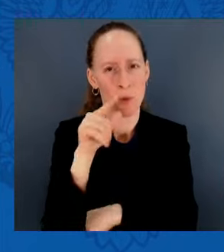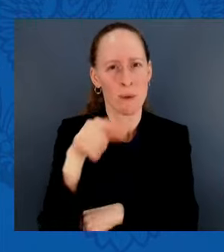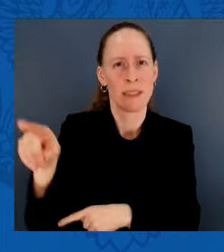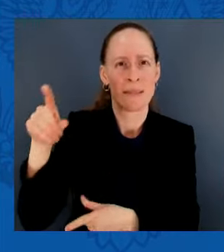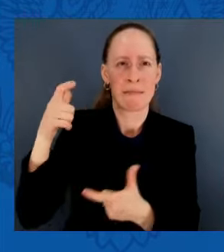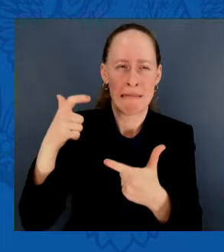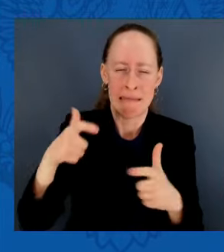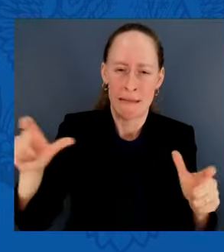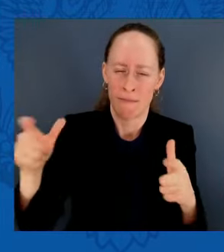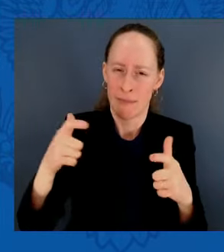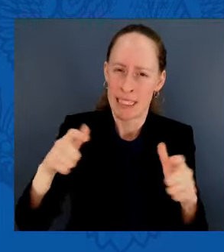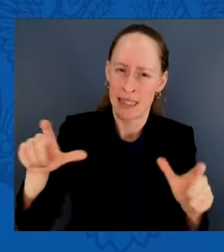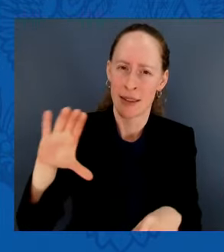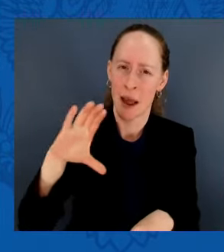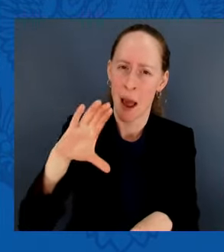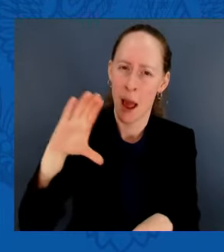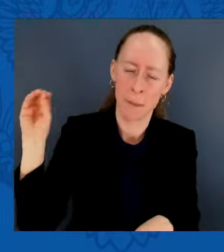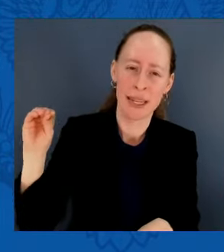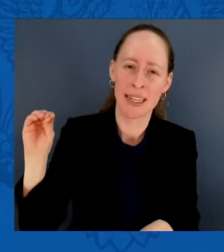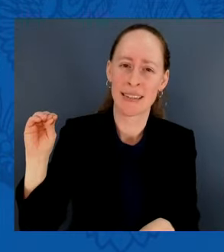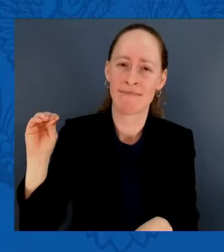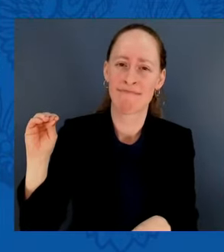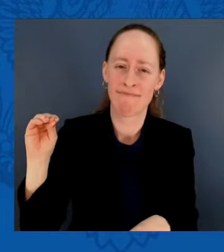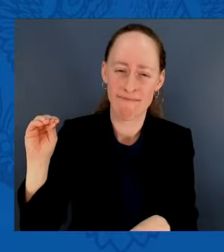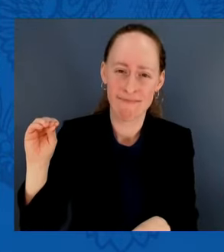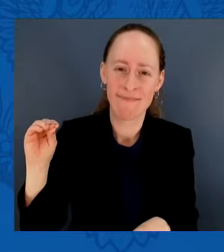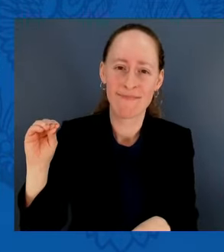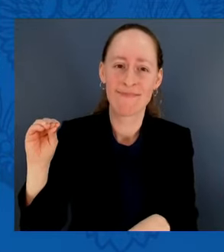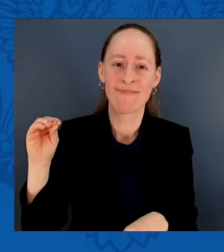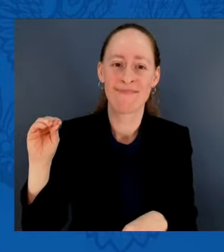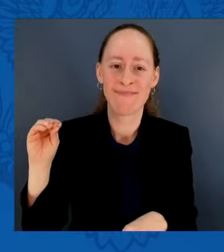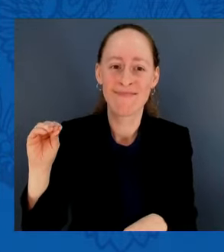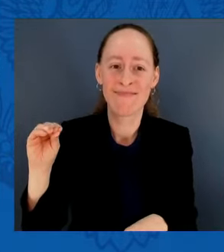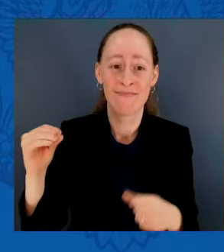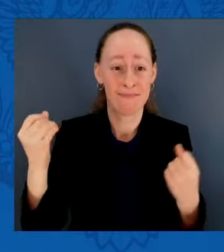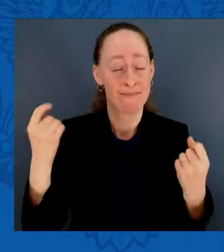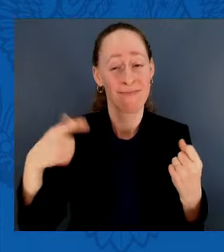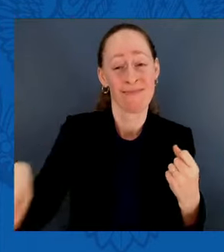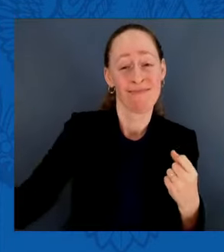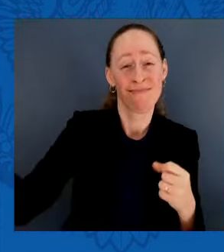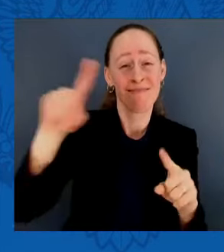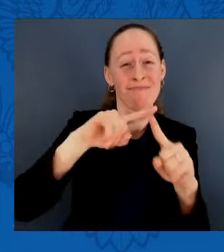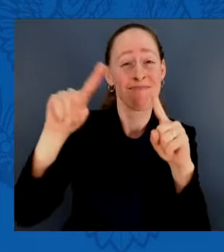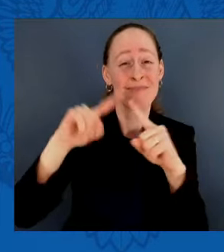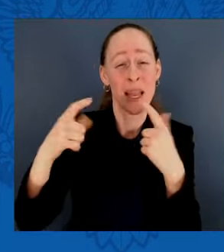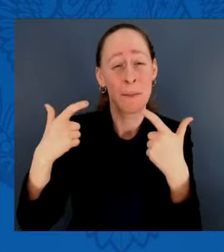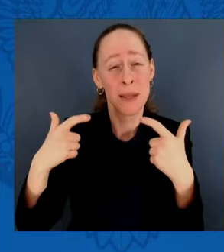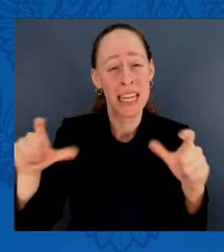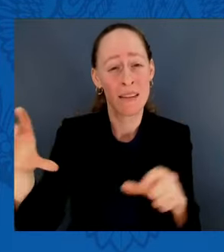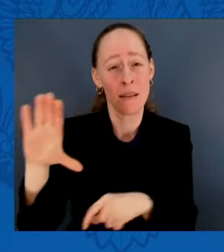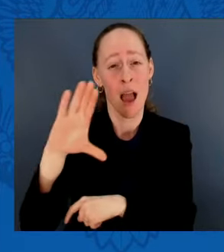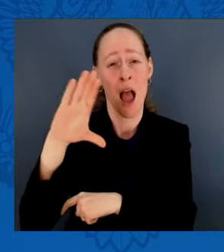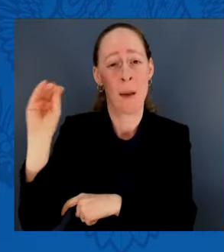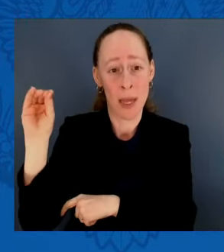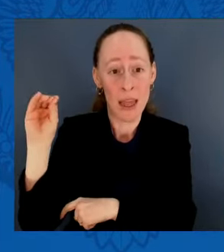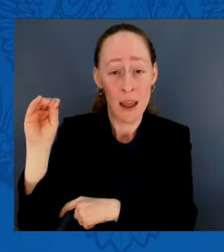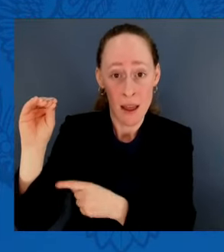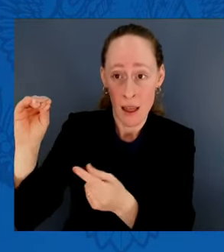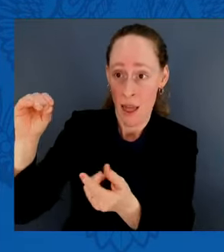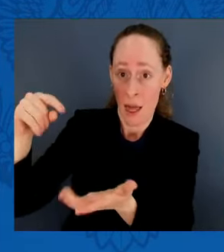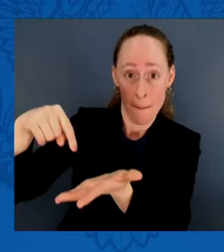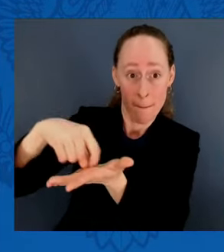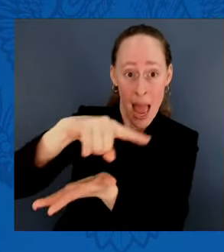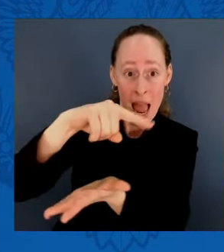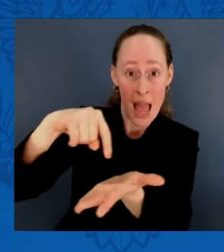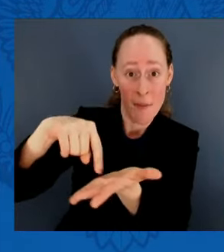So every big corporation finally begins to pay their fair share. I also want to end tax breaks